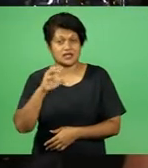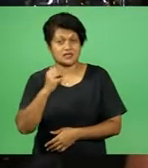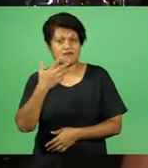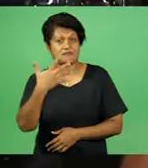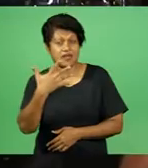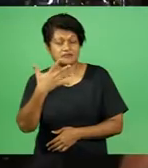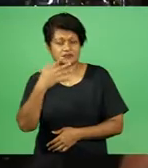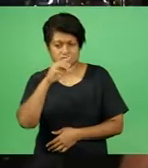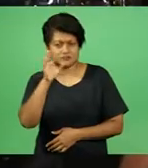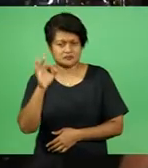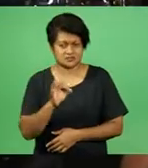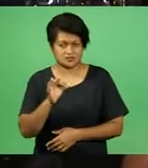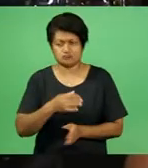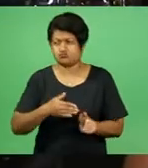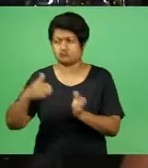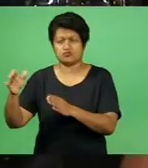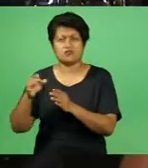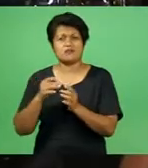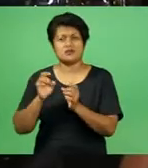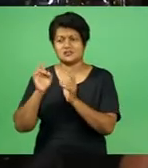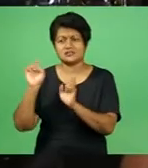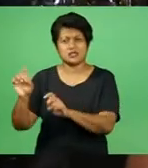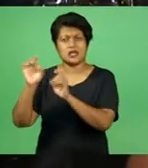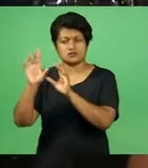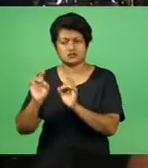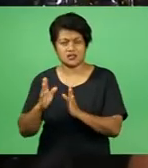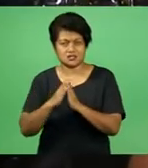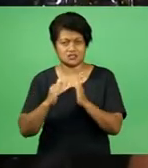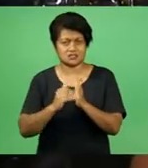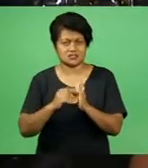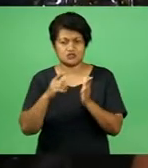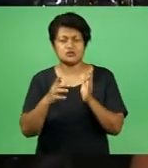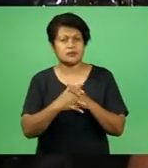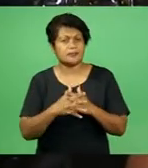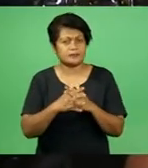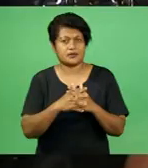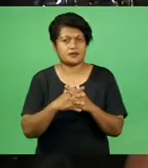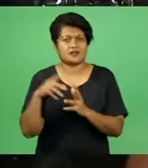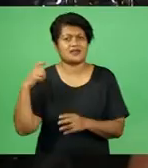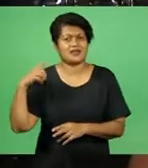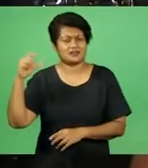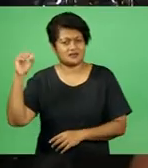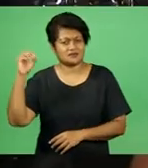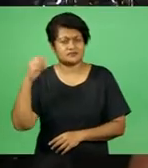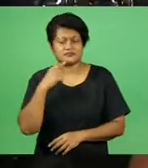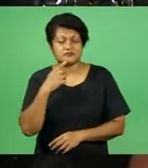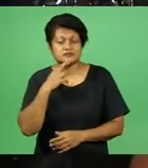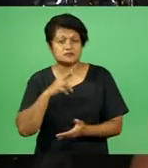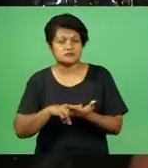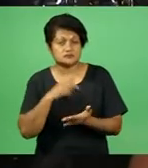overseas are now residing in Australia, New Zealand, USA and Canada. The report also reveals that